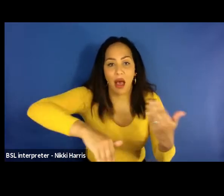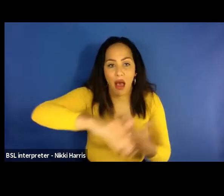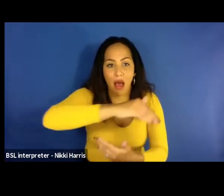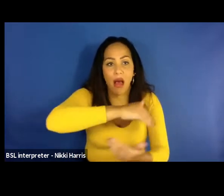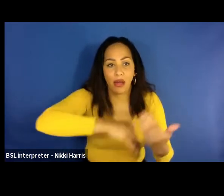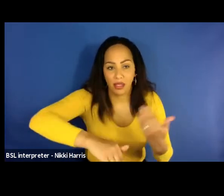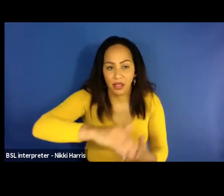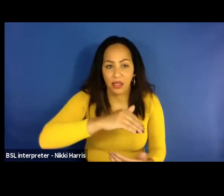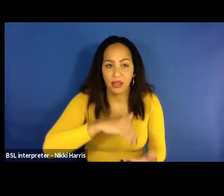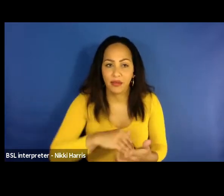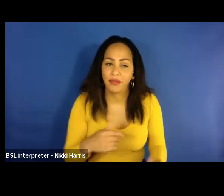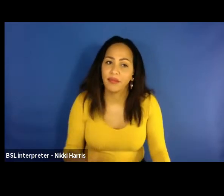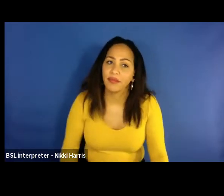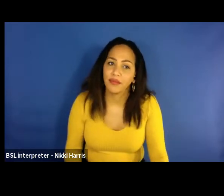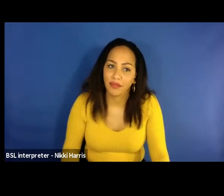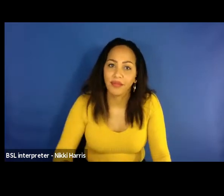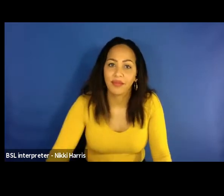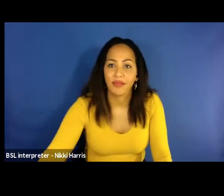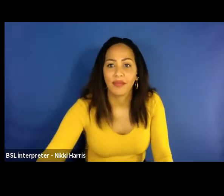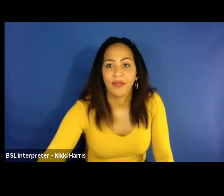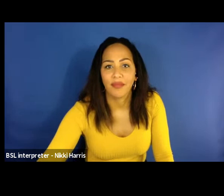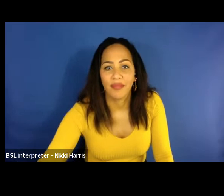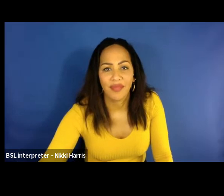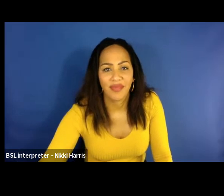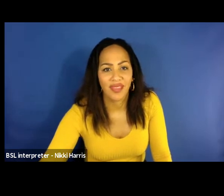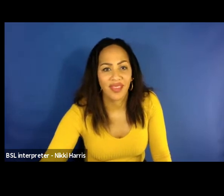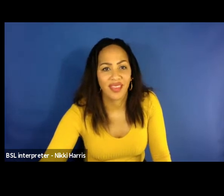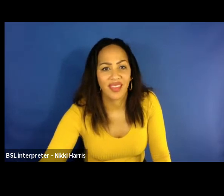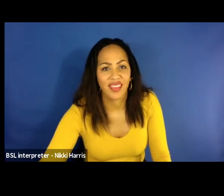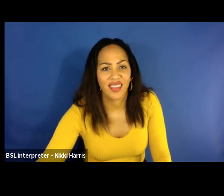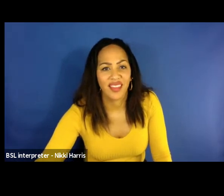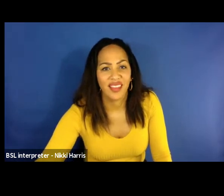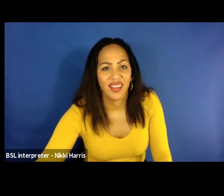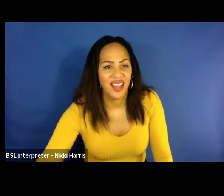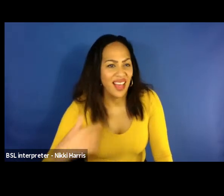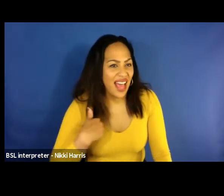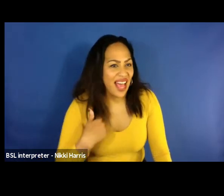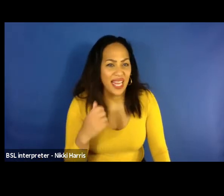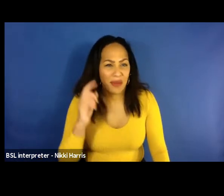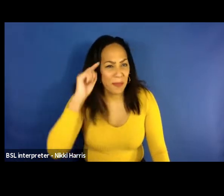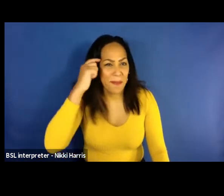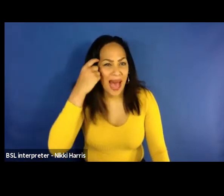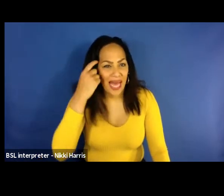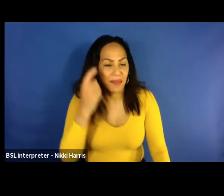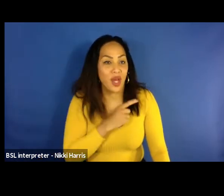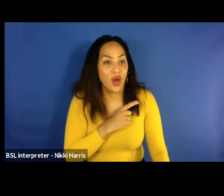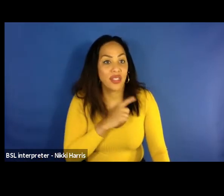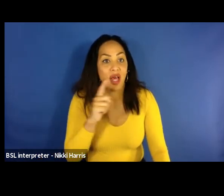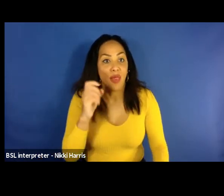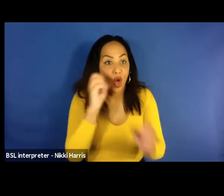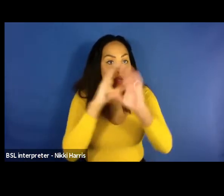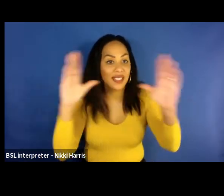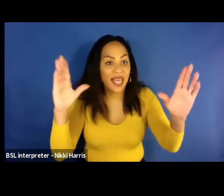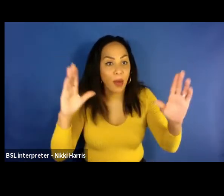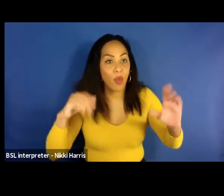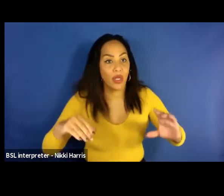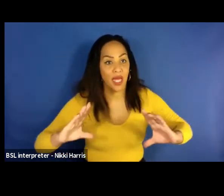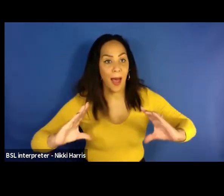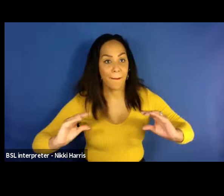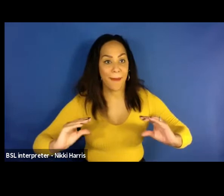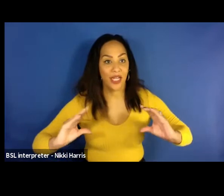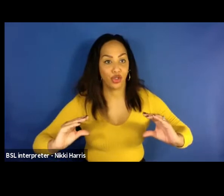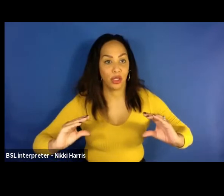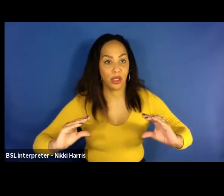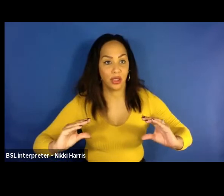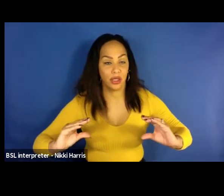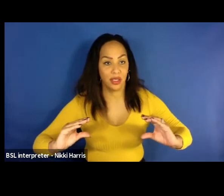for someone to sleep on someone else's mattress in their front room, that's ridiculous. Who's going to want to do that, right? But ultimately, a good idea